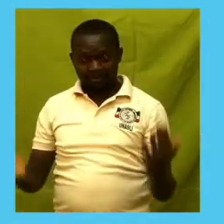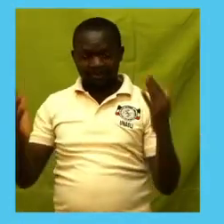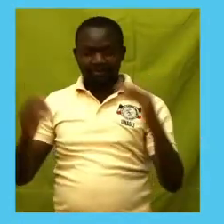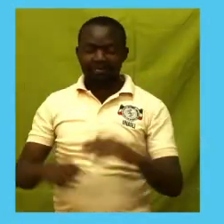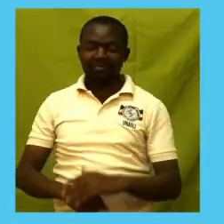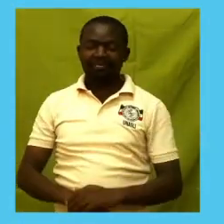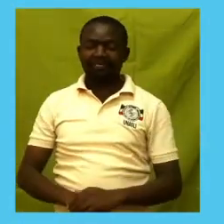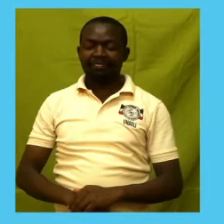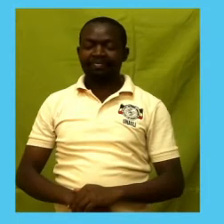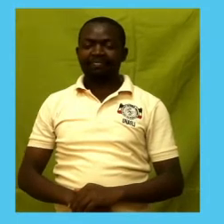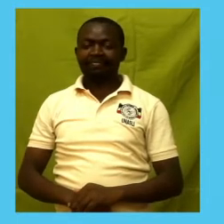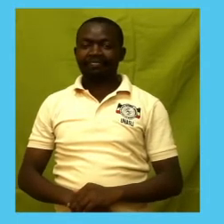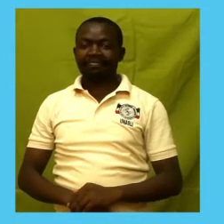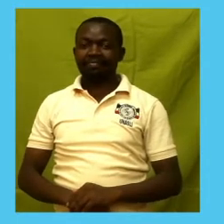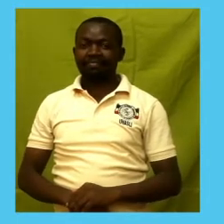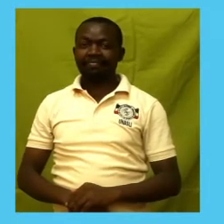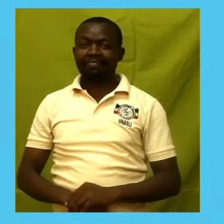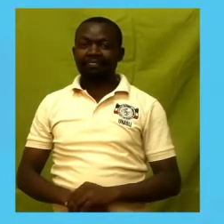Now